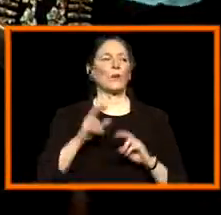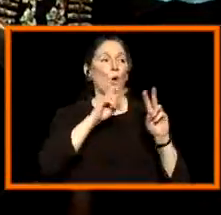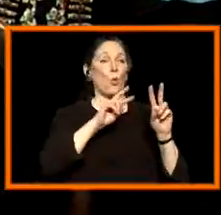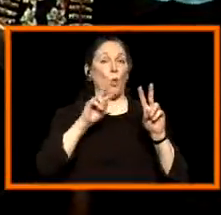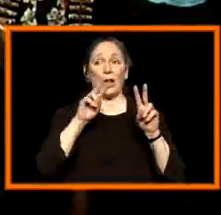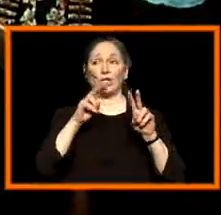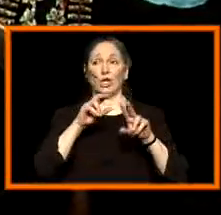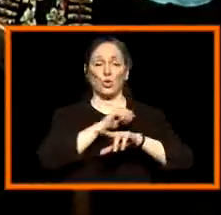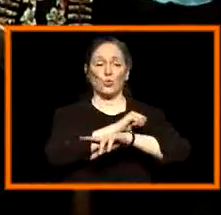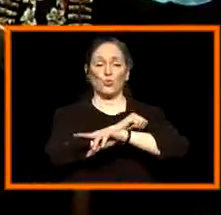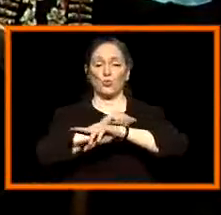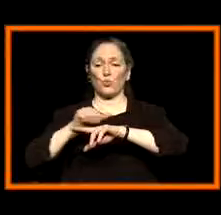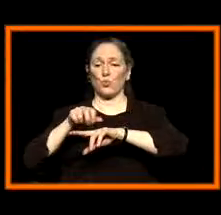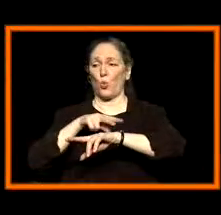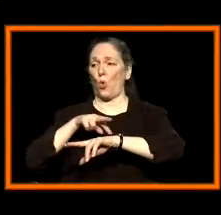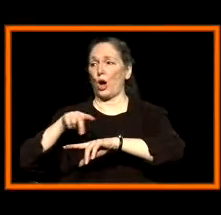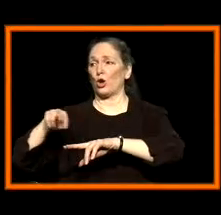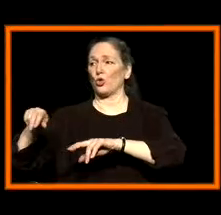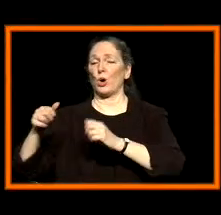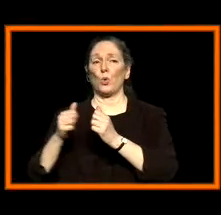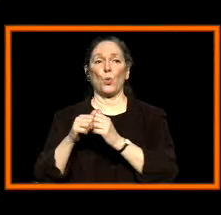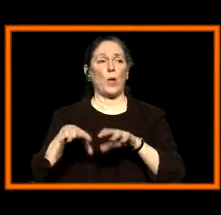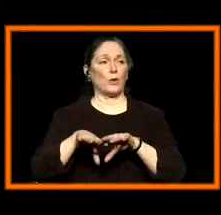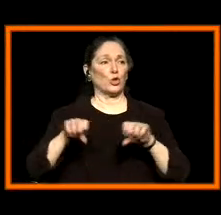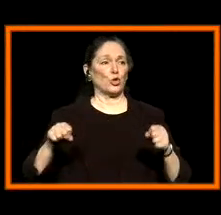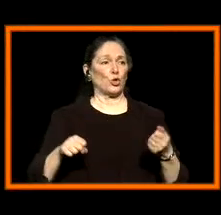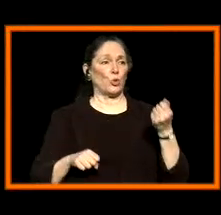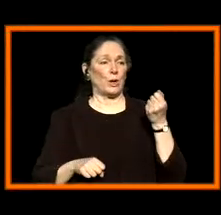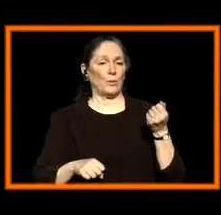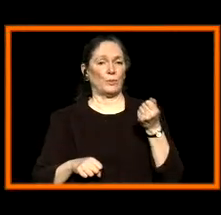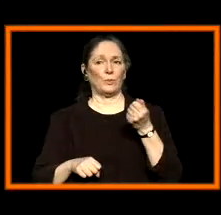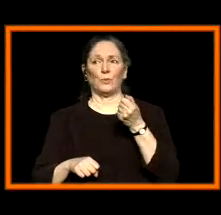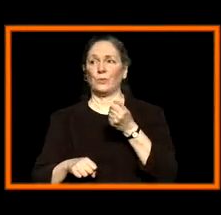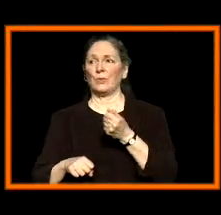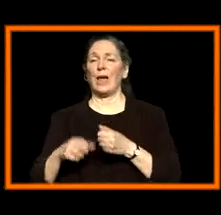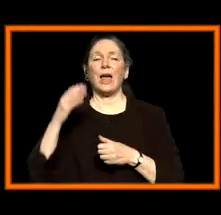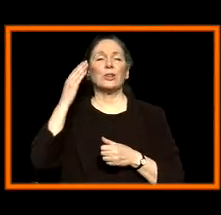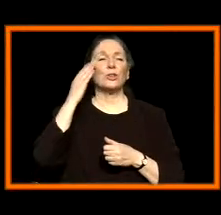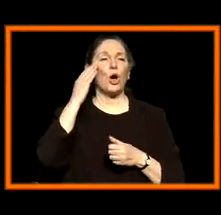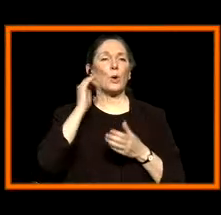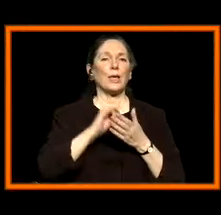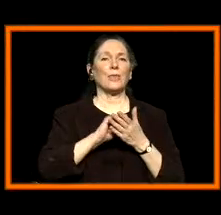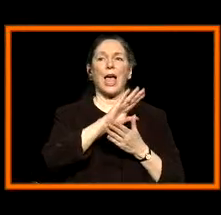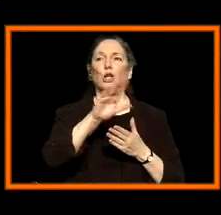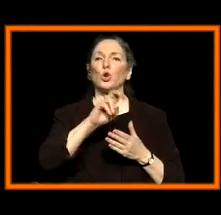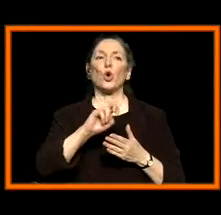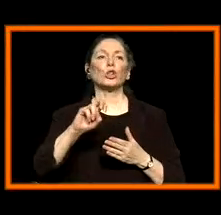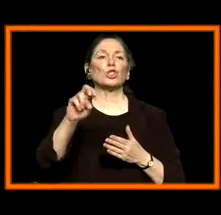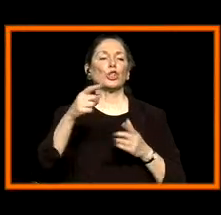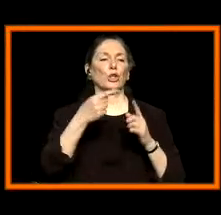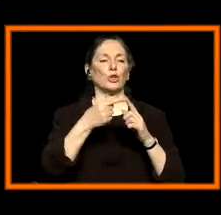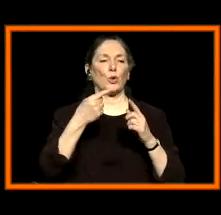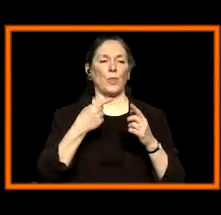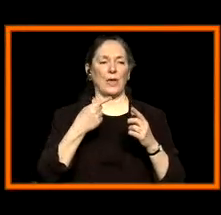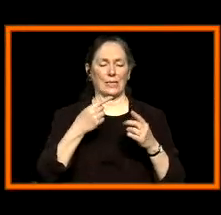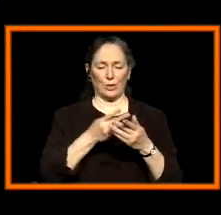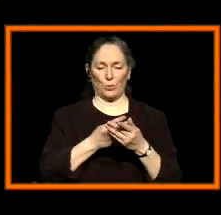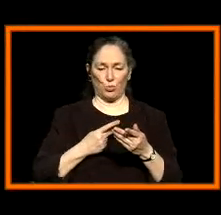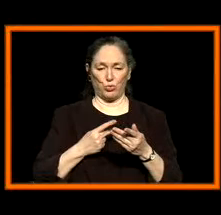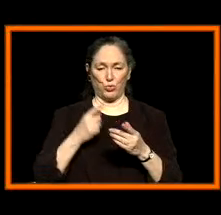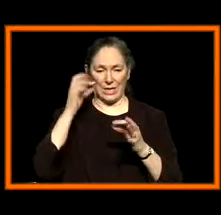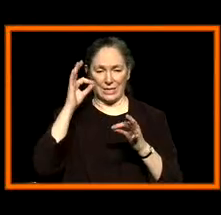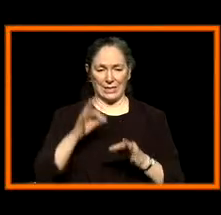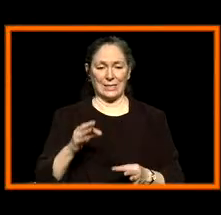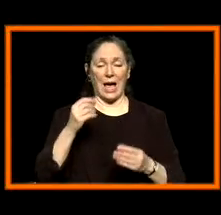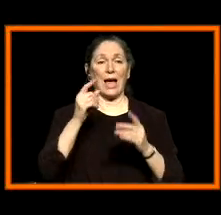Watching you walk across the stage with your degree in hand and knowing that your journey to this predestined